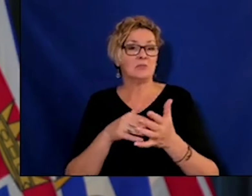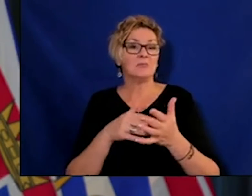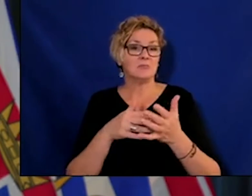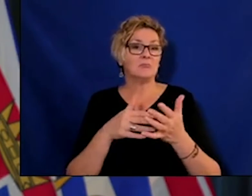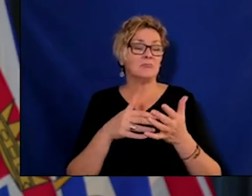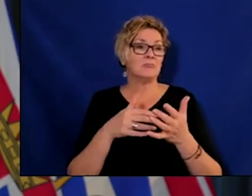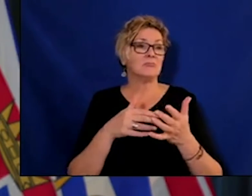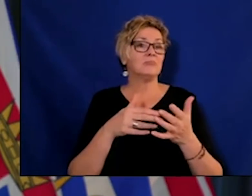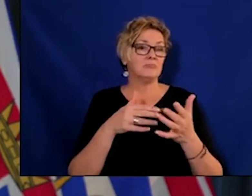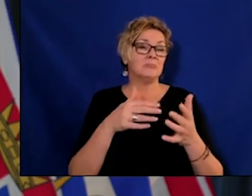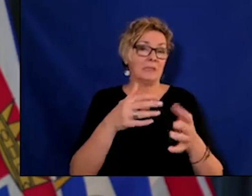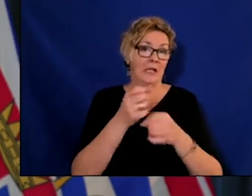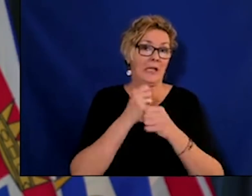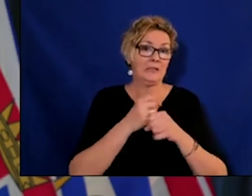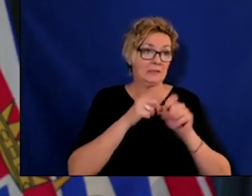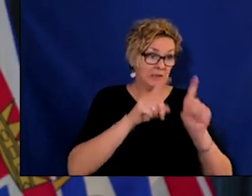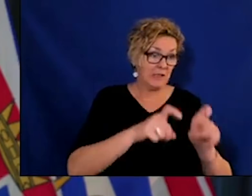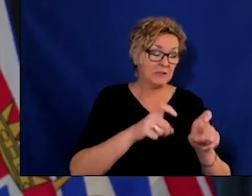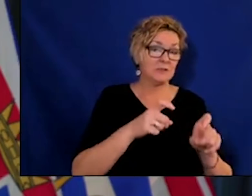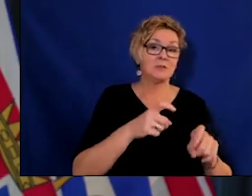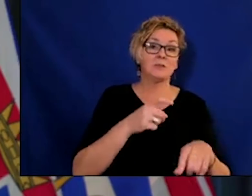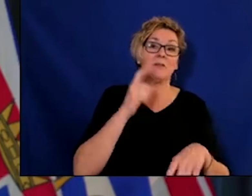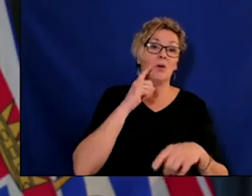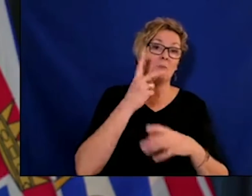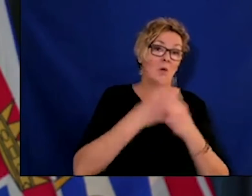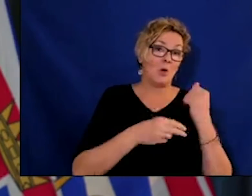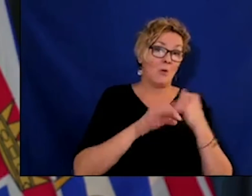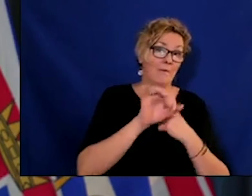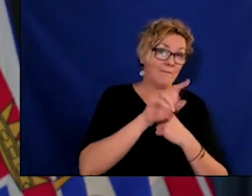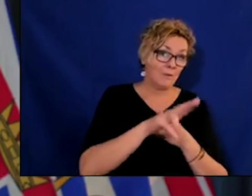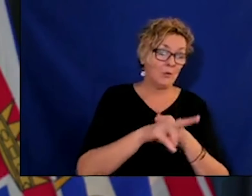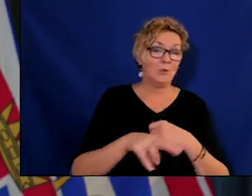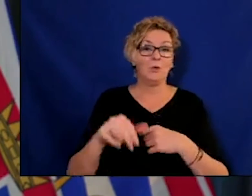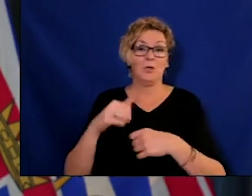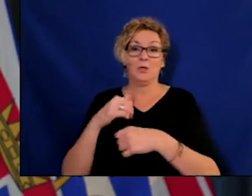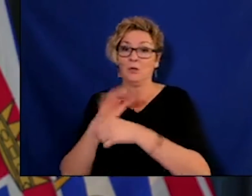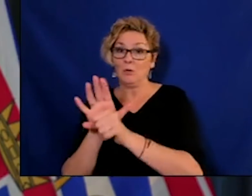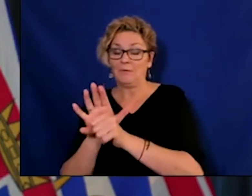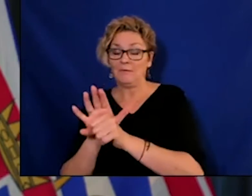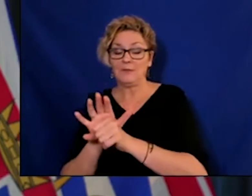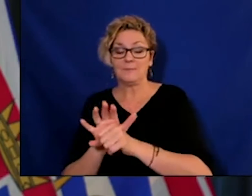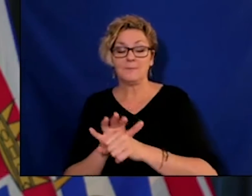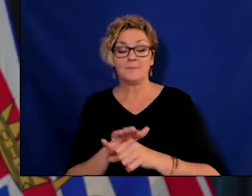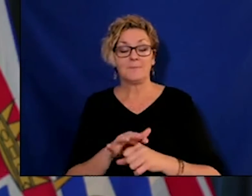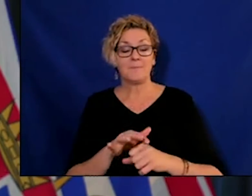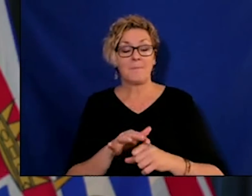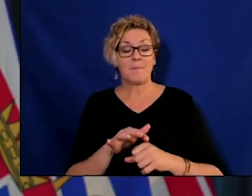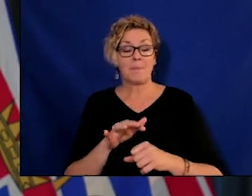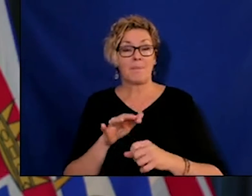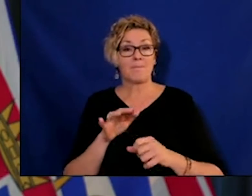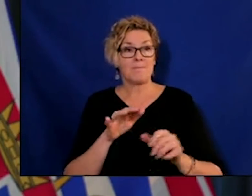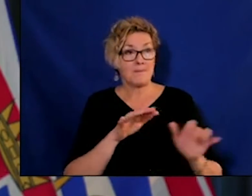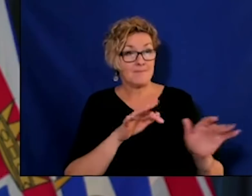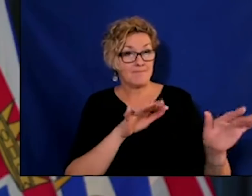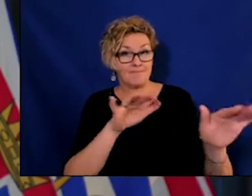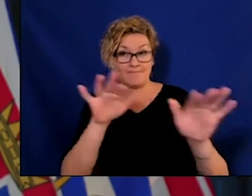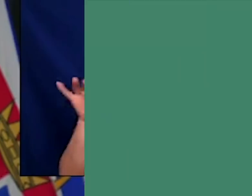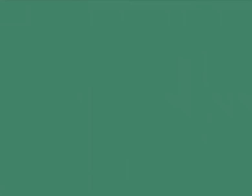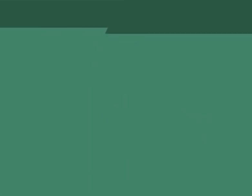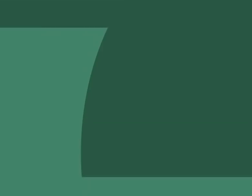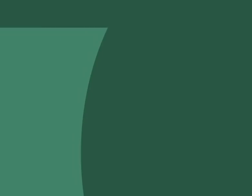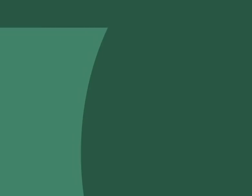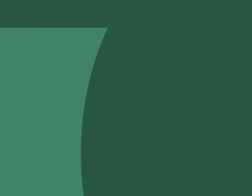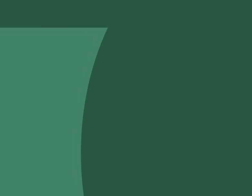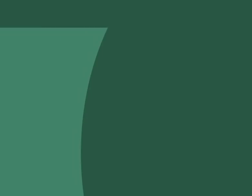we've been using that as well to help us understand how COVID has been transmitted over the past number of months as well.